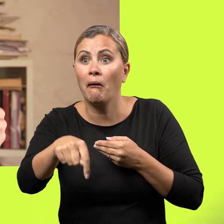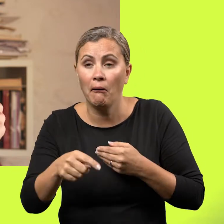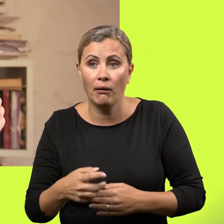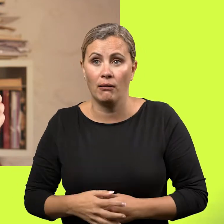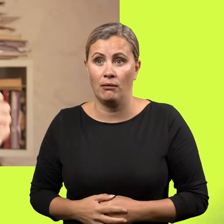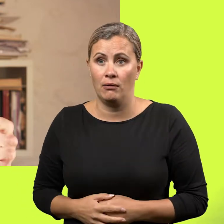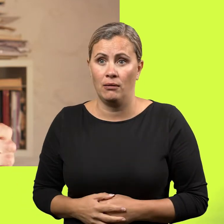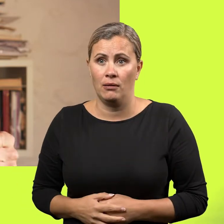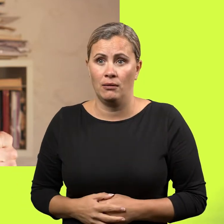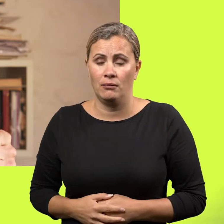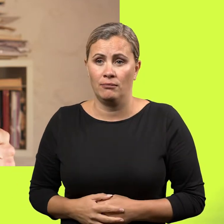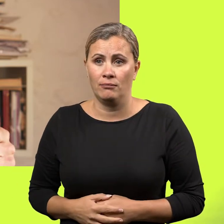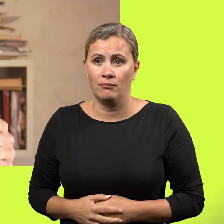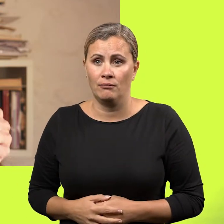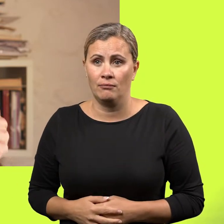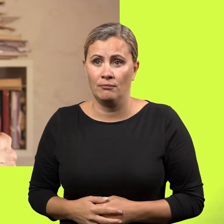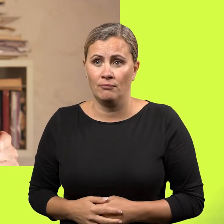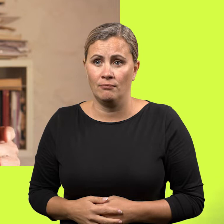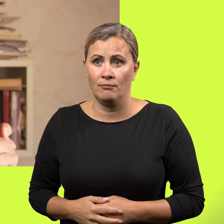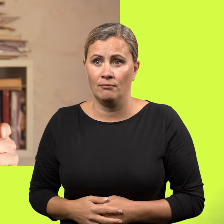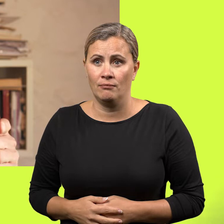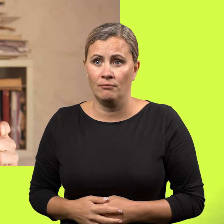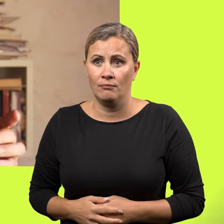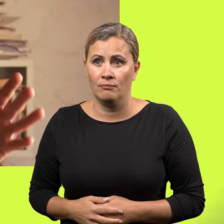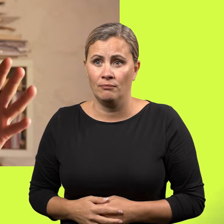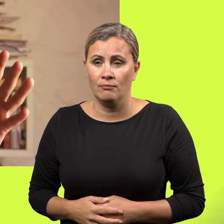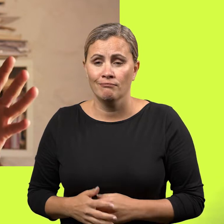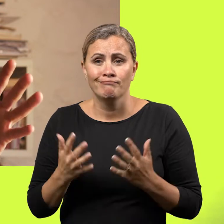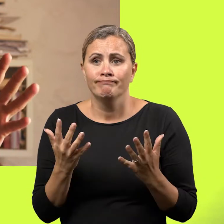that will happen.